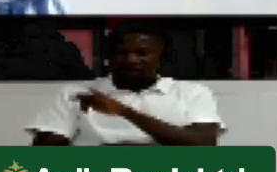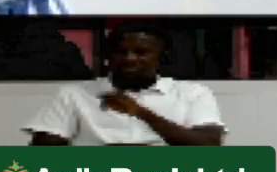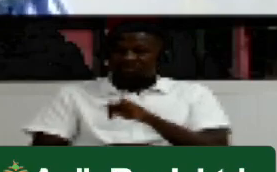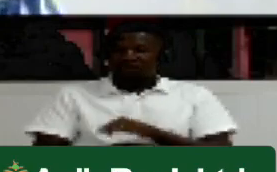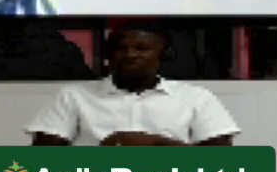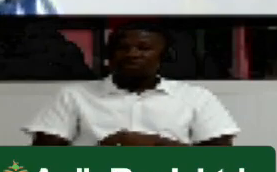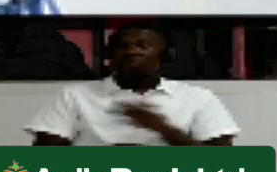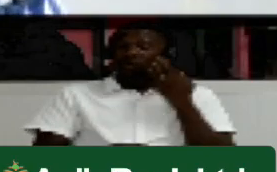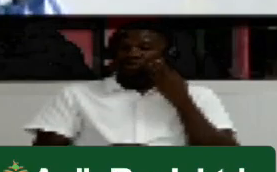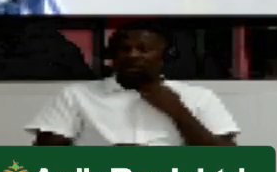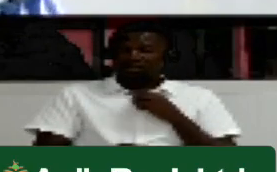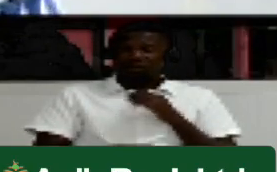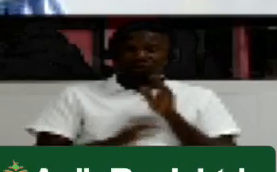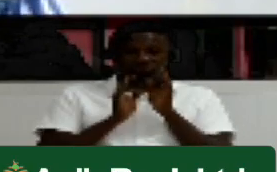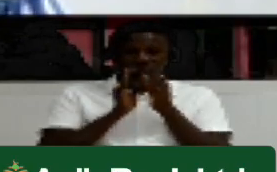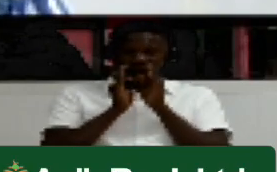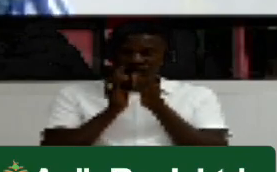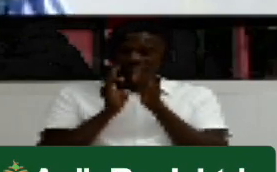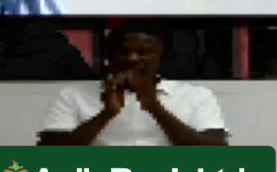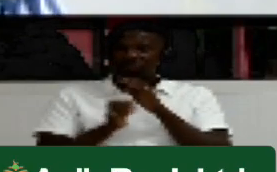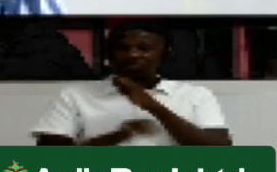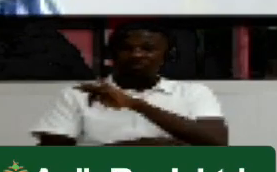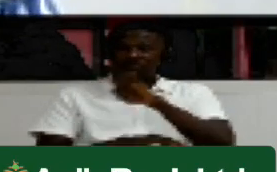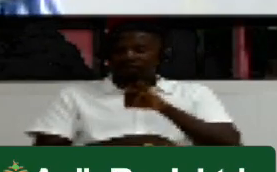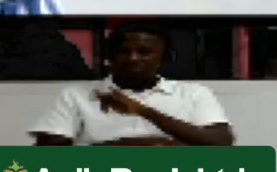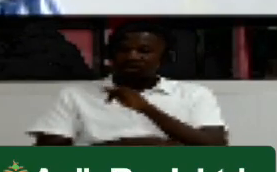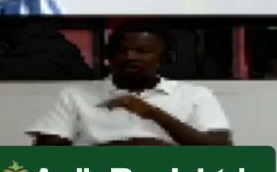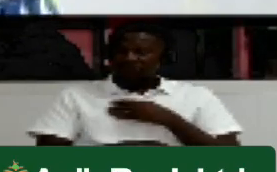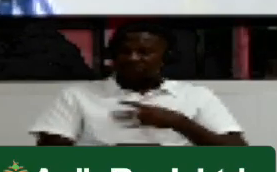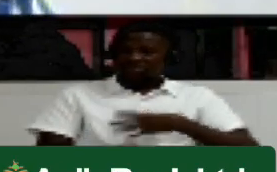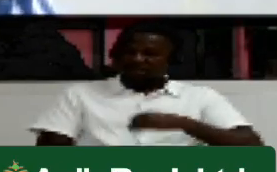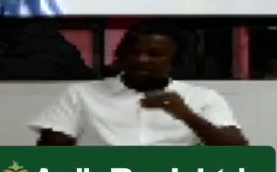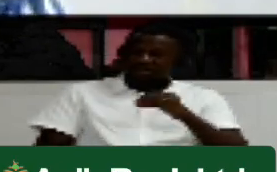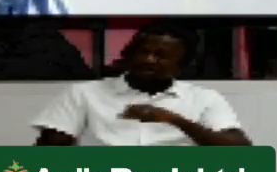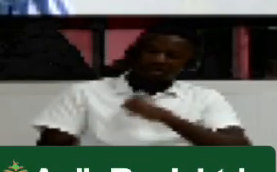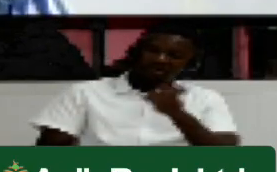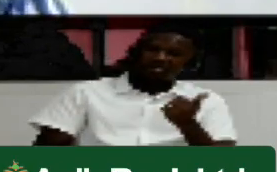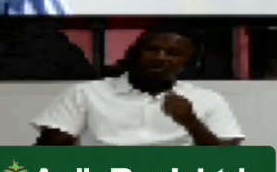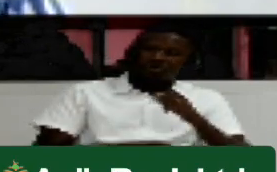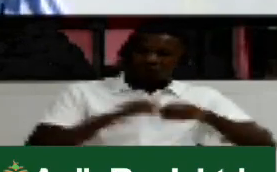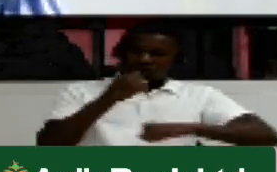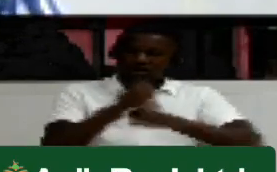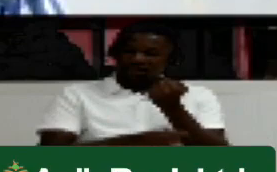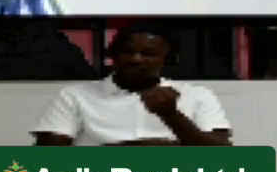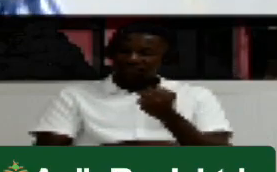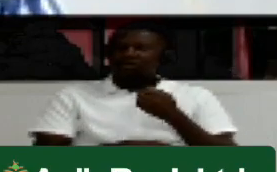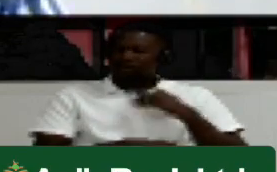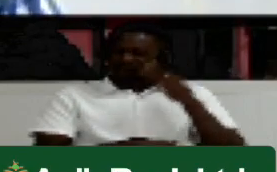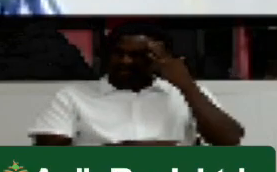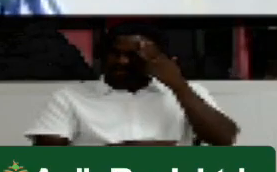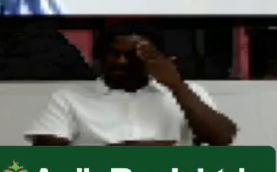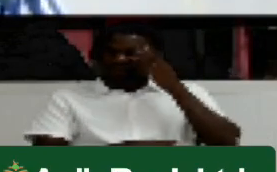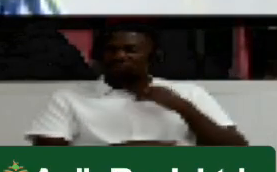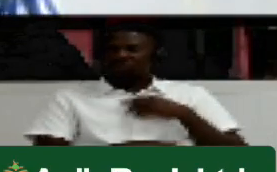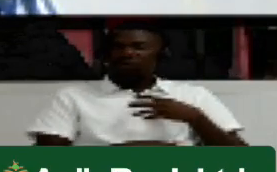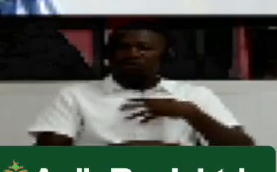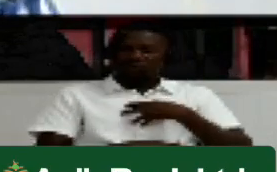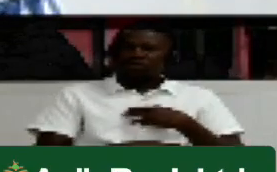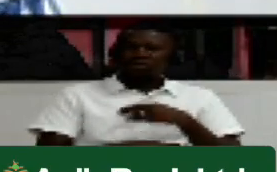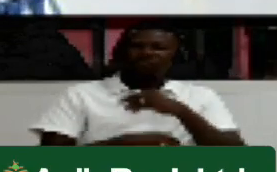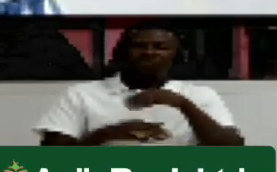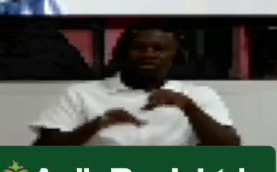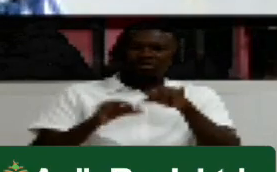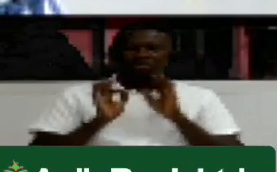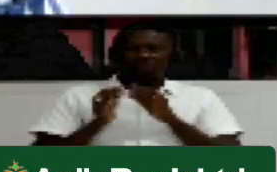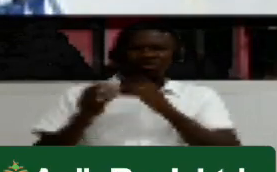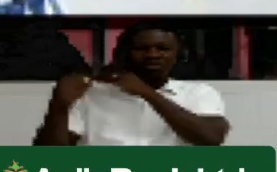he talks to his family, that is his kids of course and the wife, he decided that he will take responsible of